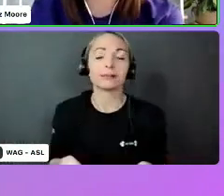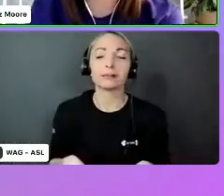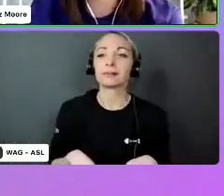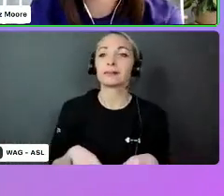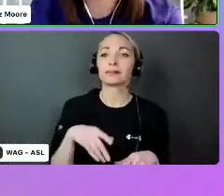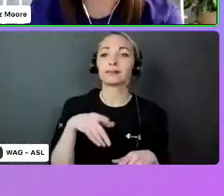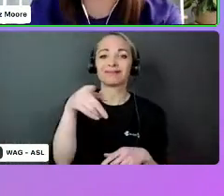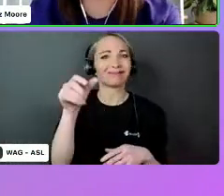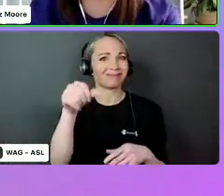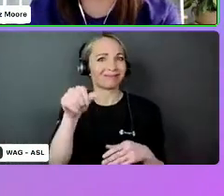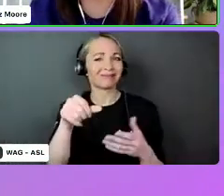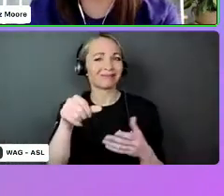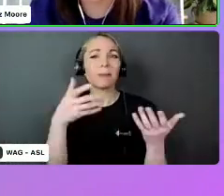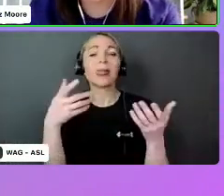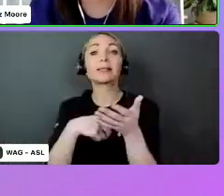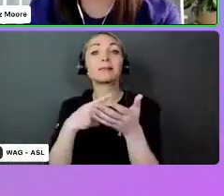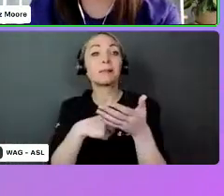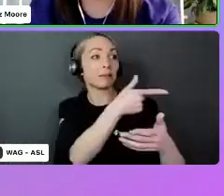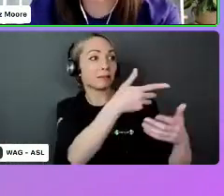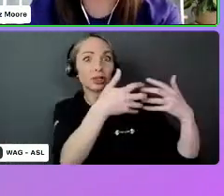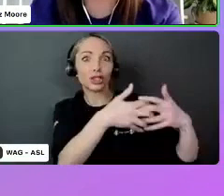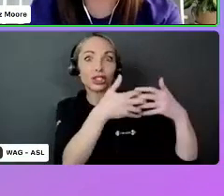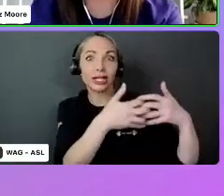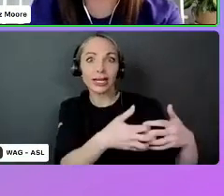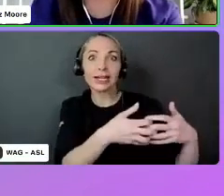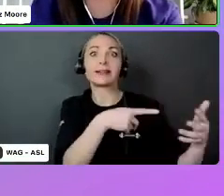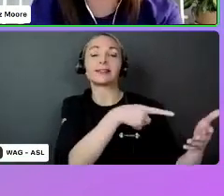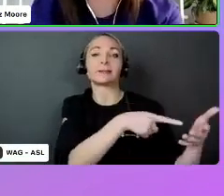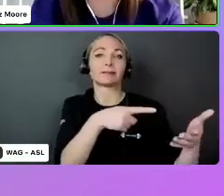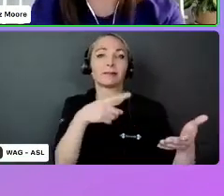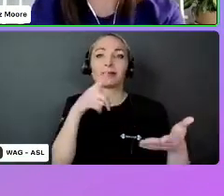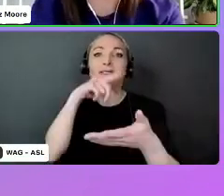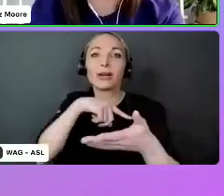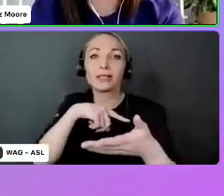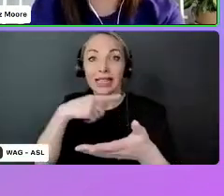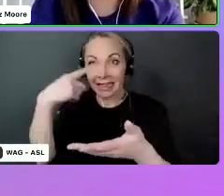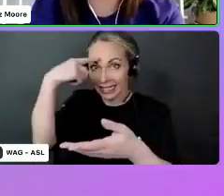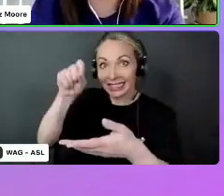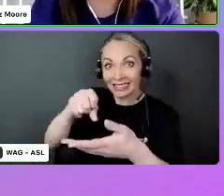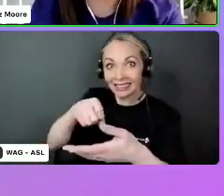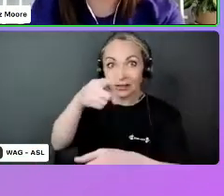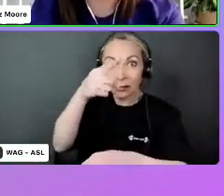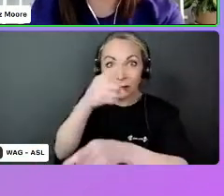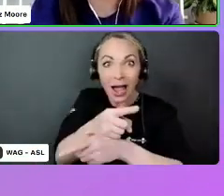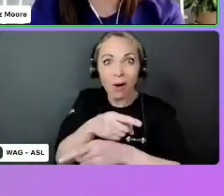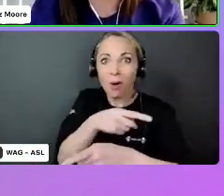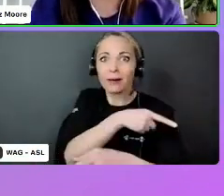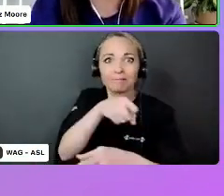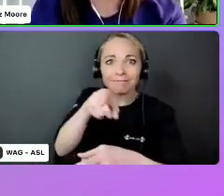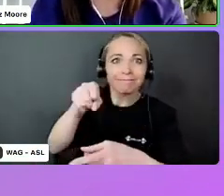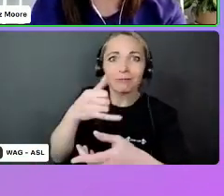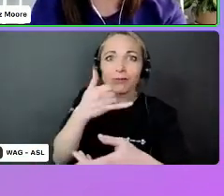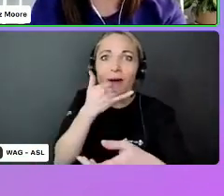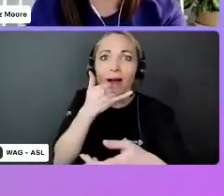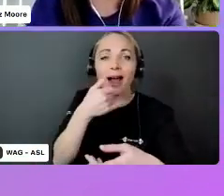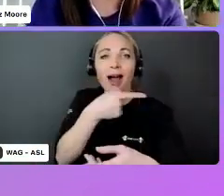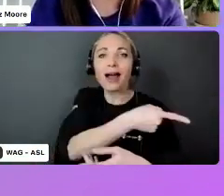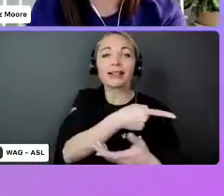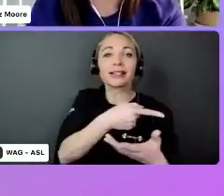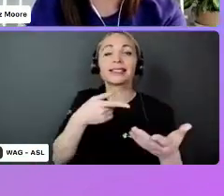false positives, which is good. Do you have any data on the current false negative rate for your model?